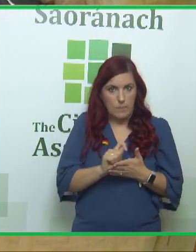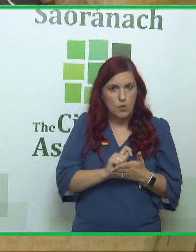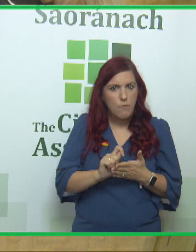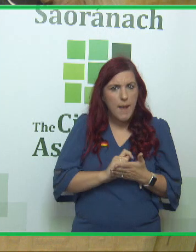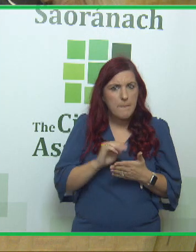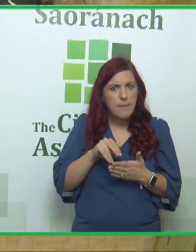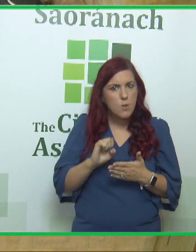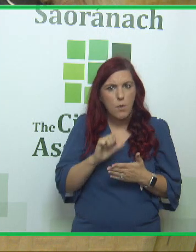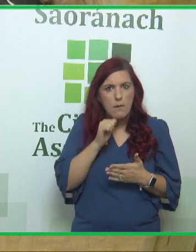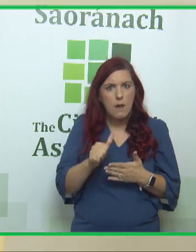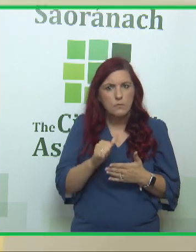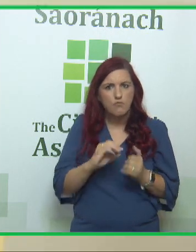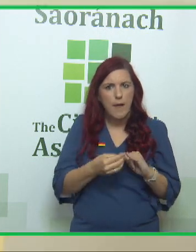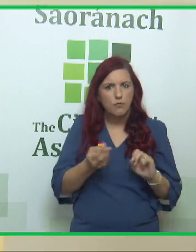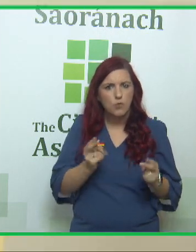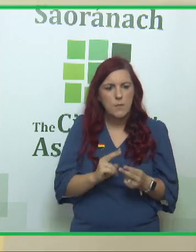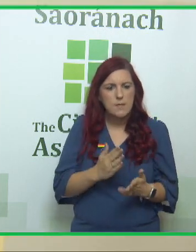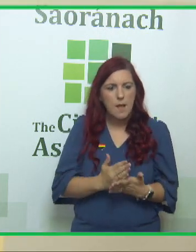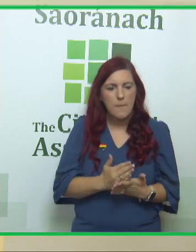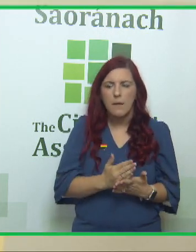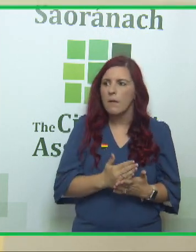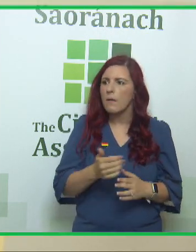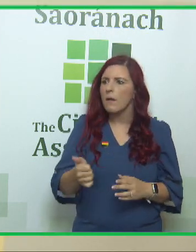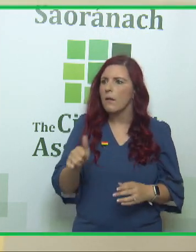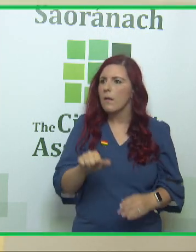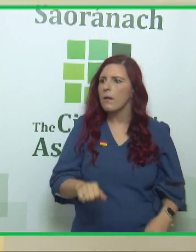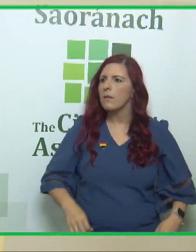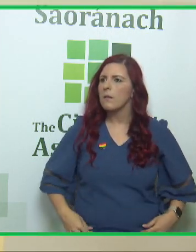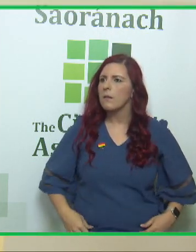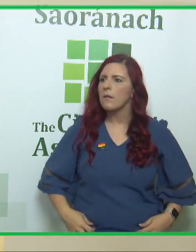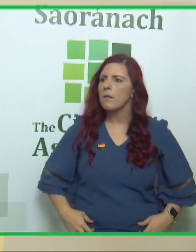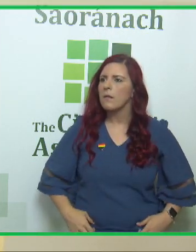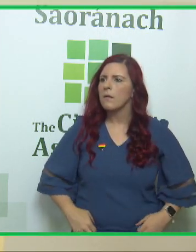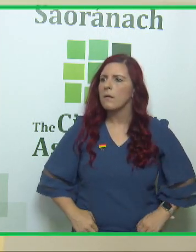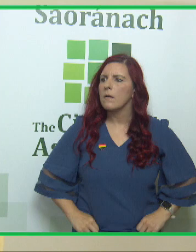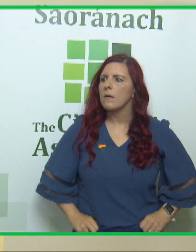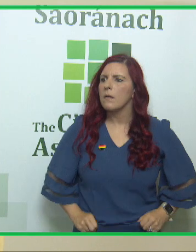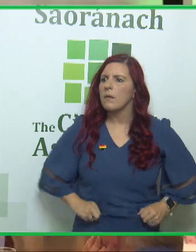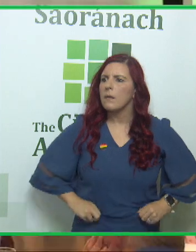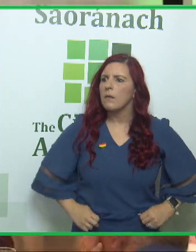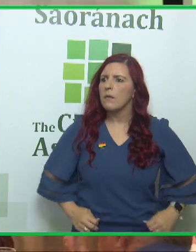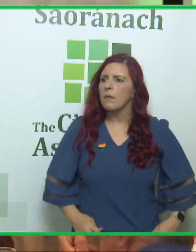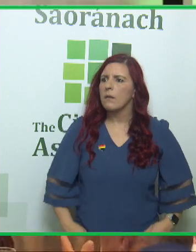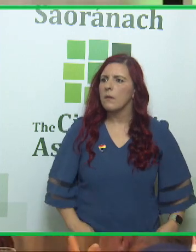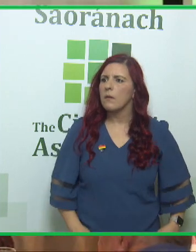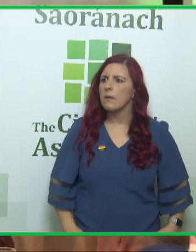Okay, I think most GPs would like to see most of their patients off that. Let me just go to 14, is it? We'll take that.